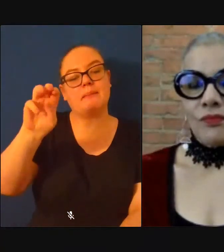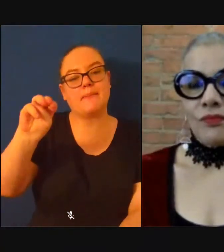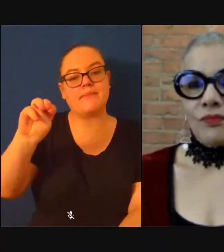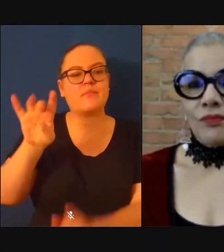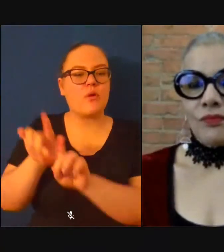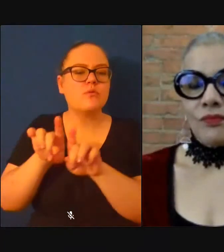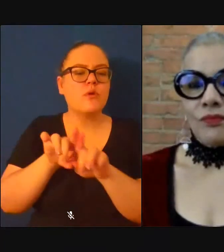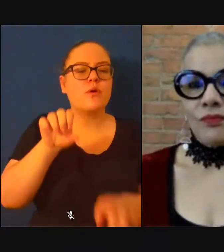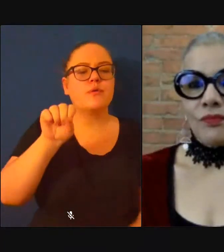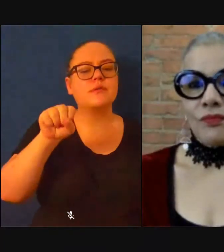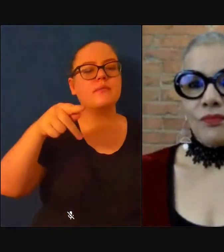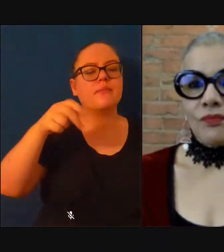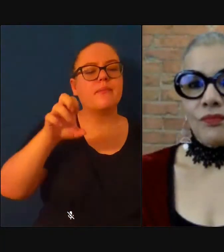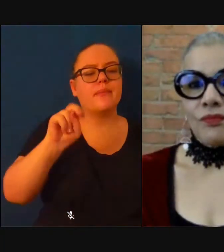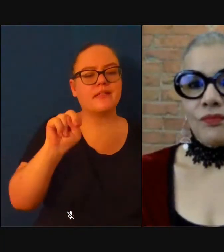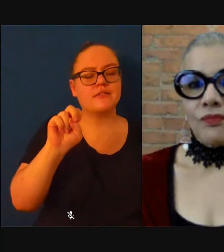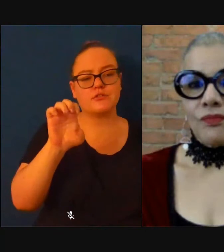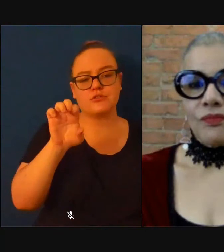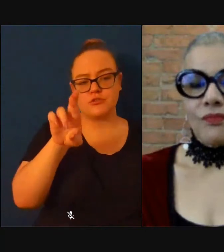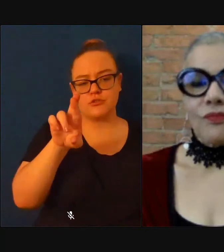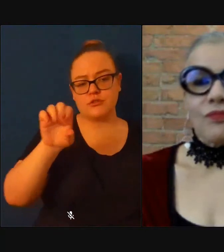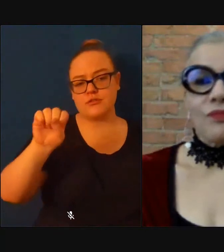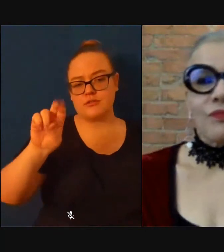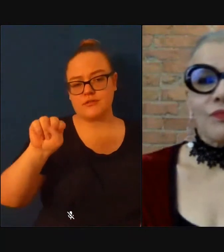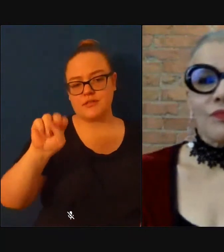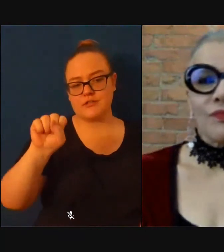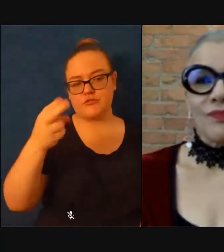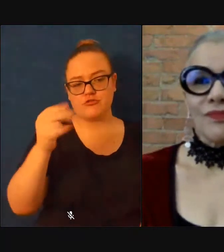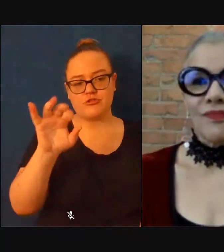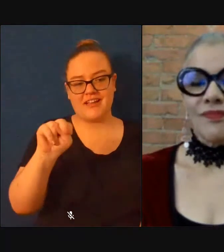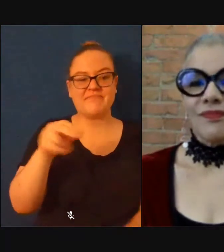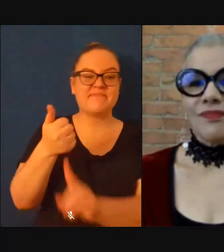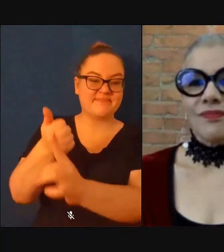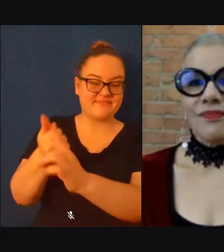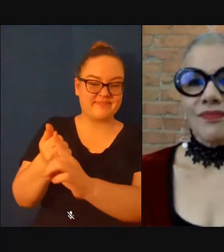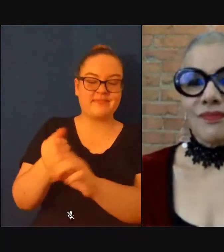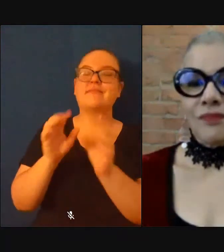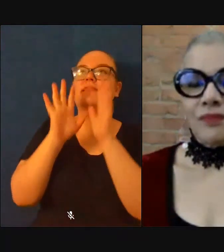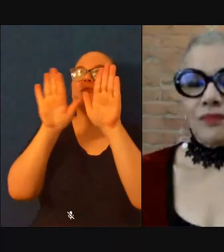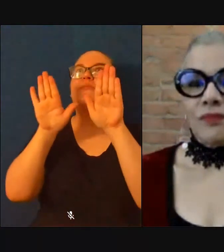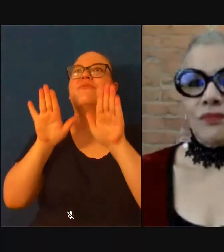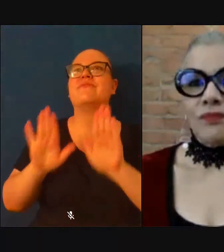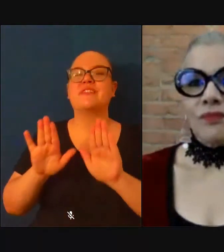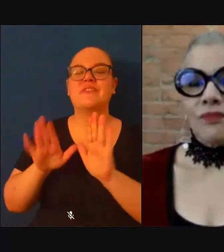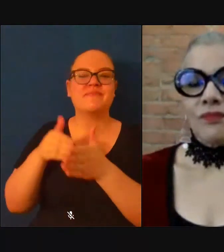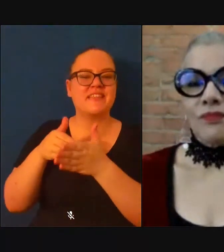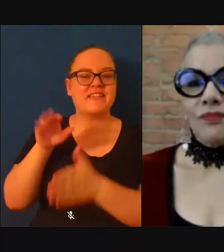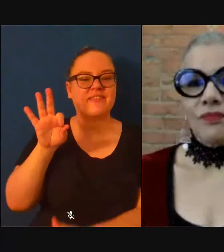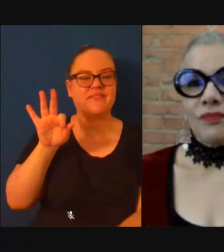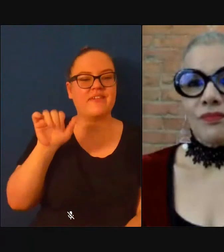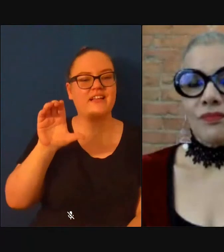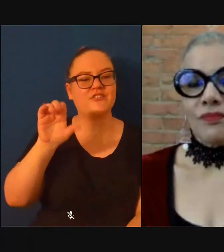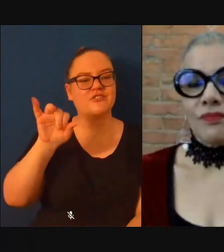Spencer Sunshine, who is a wonderful anarchist, anti-fascist in New York, called 40 Ways to